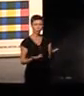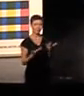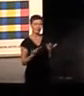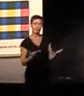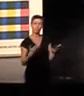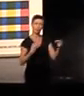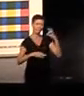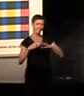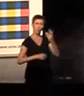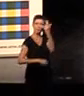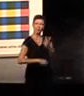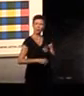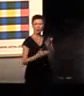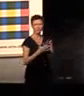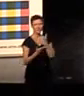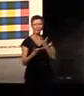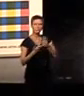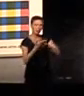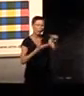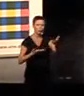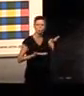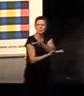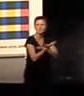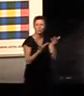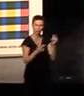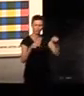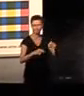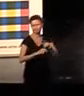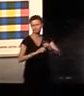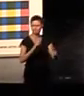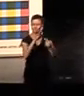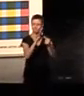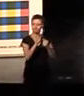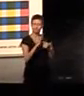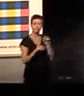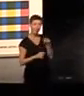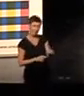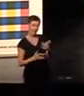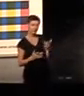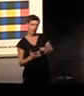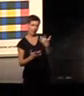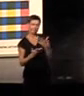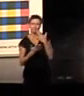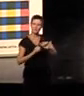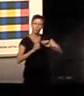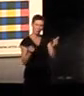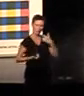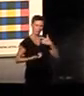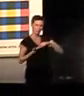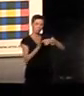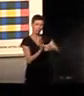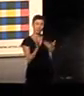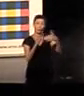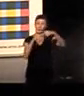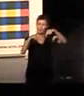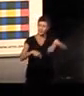en cultureel discours dat vibrant arts life is wel drie procent het in het is mee in this meeting